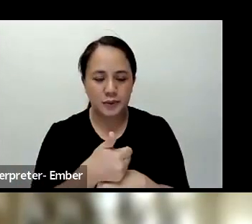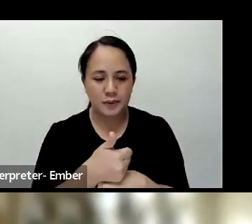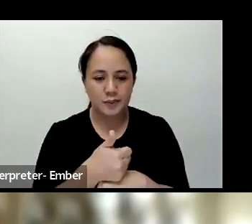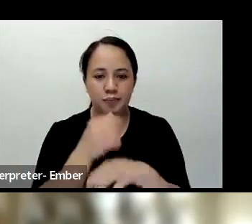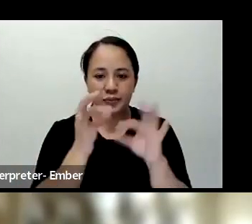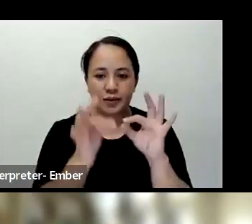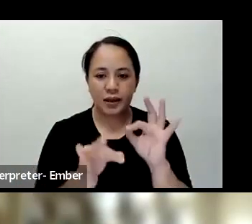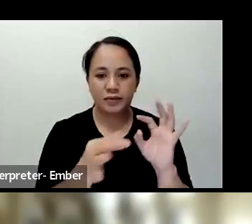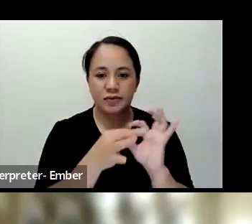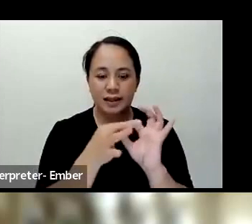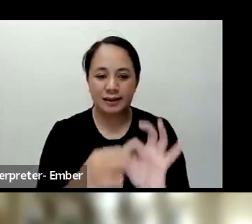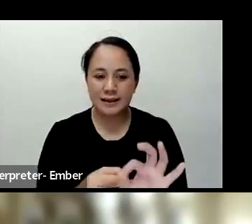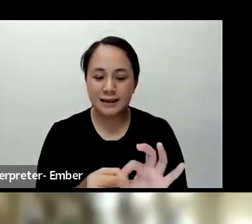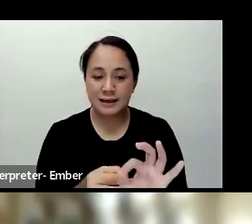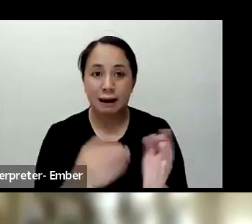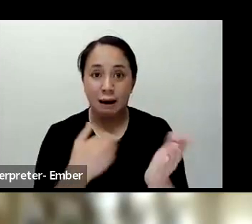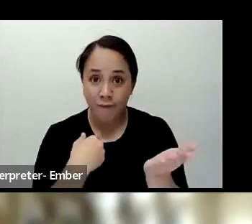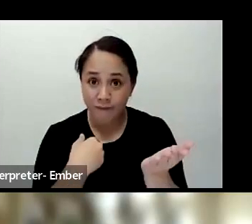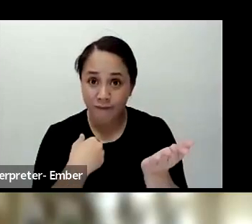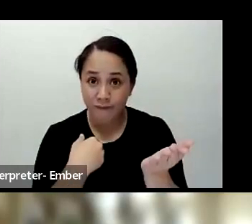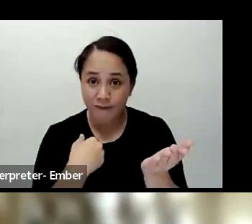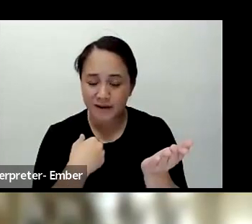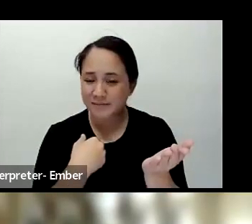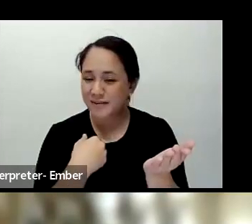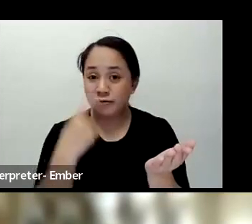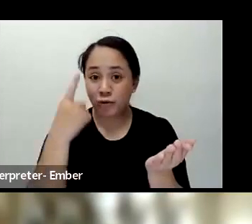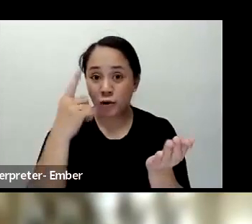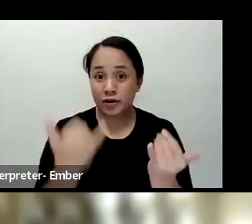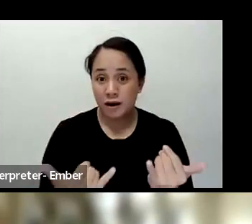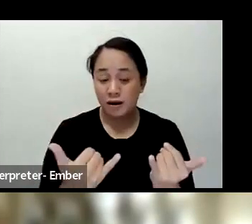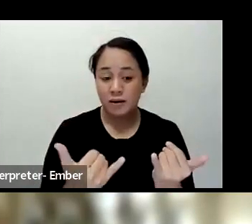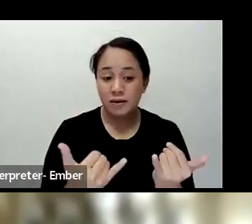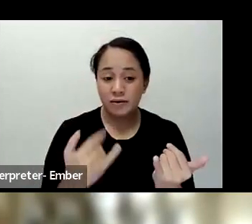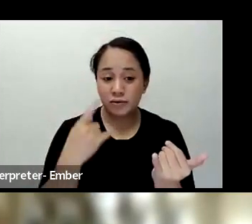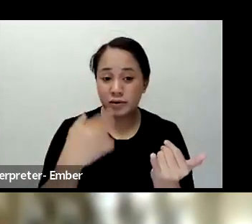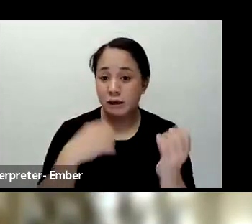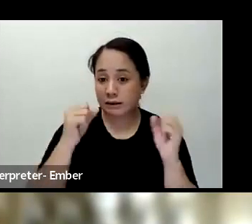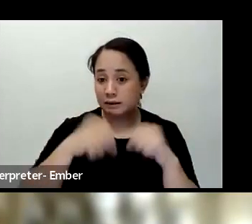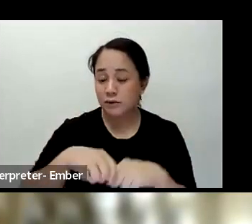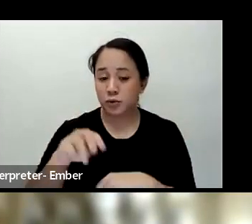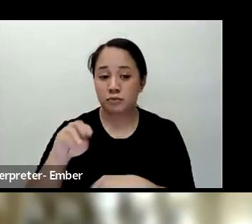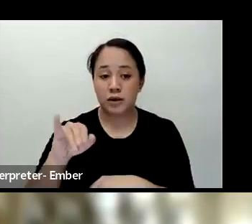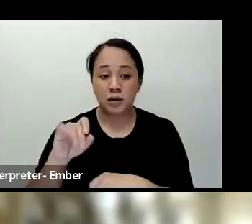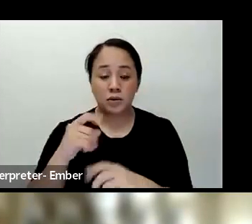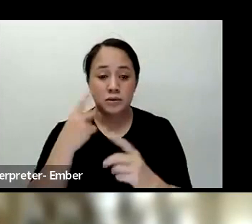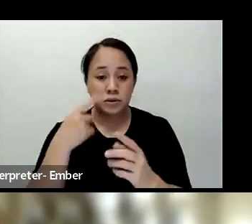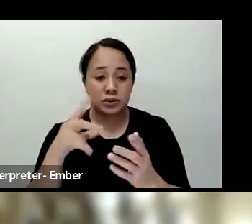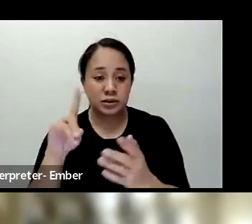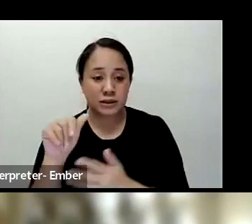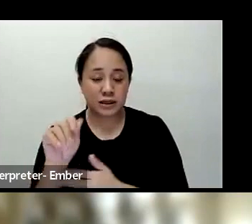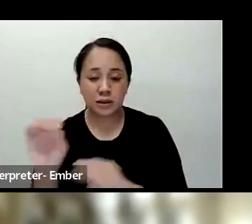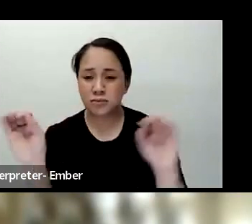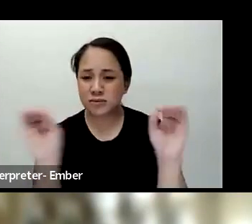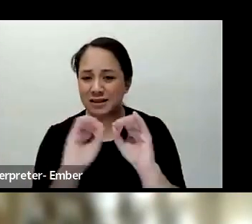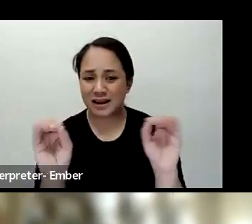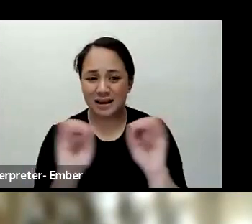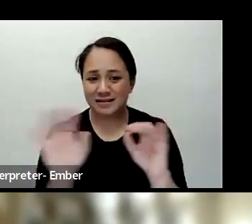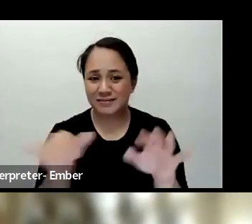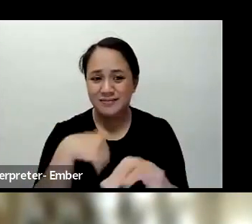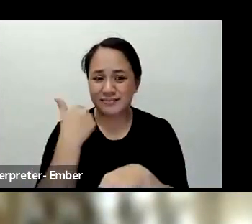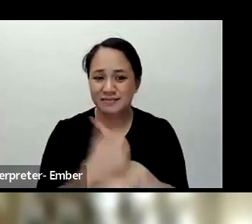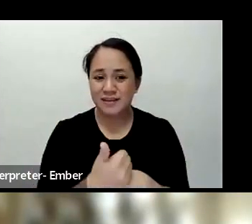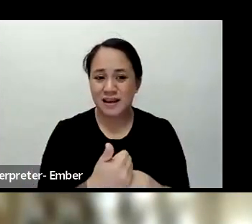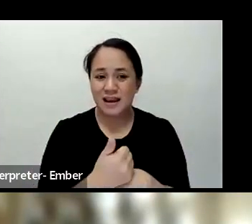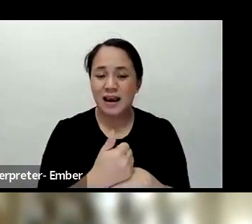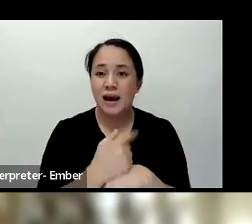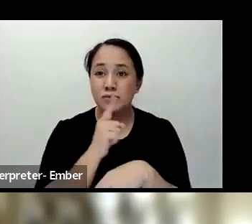the link is there. Because as of now, I agree with Miko, if you look at the data, there's none to establish the direct